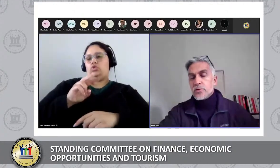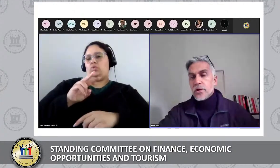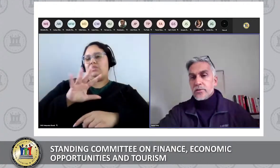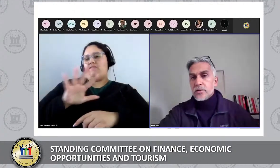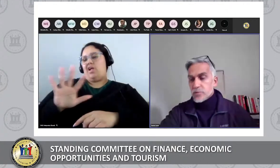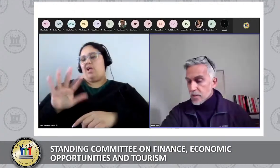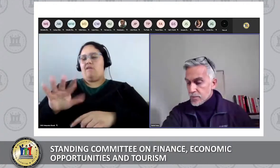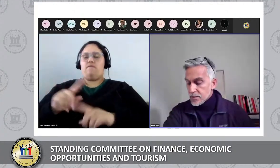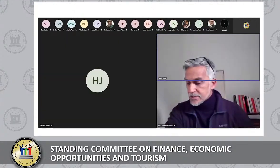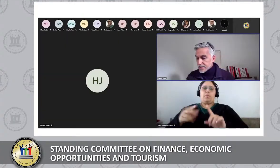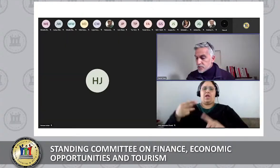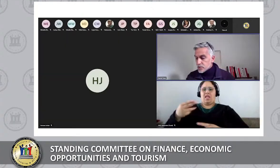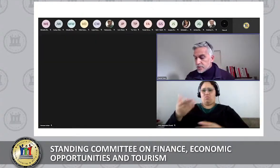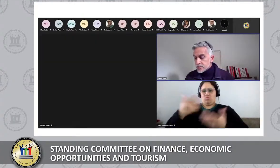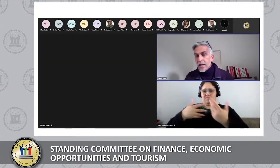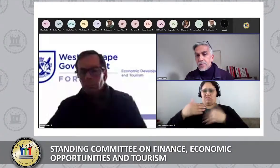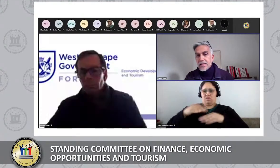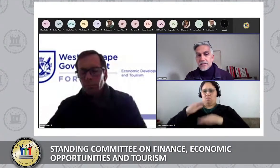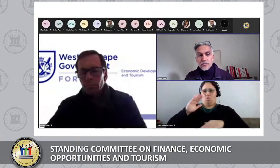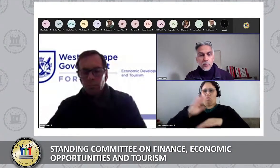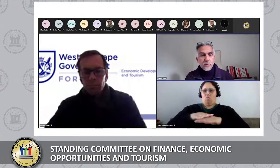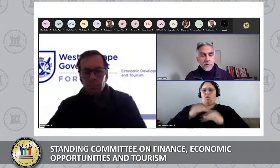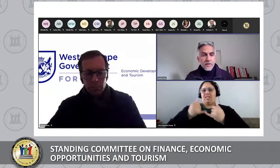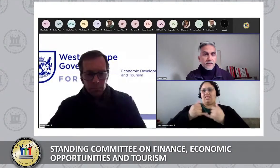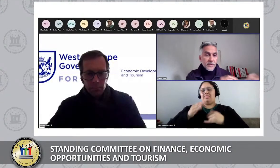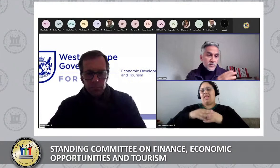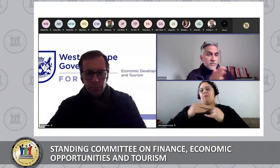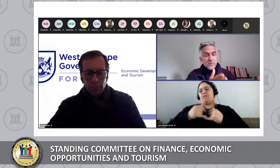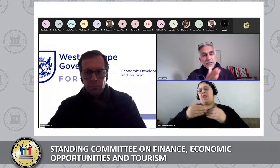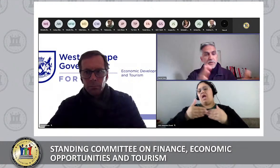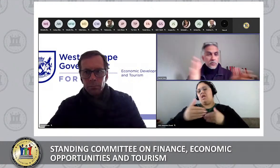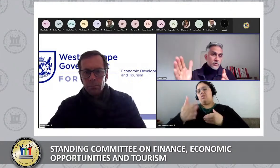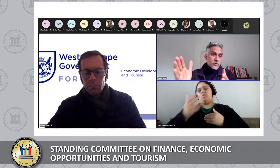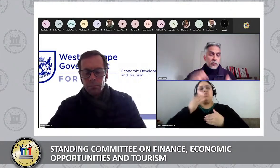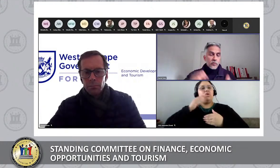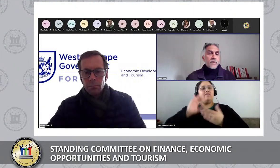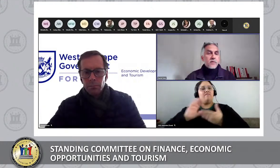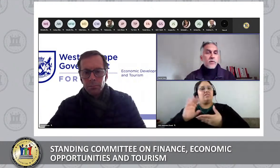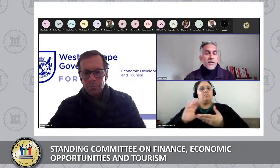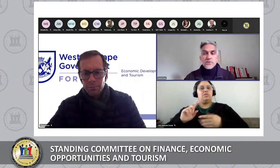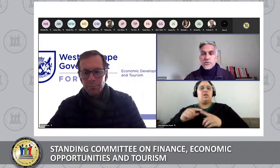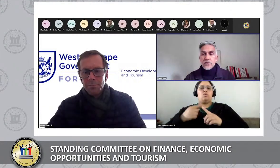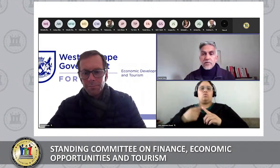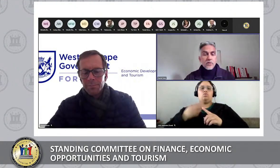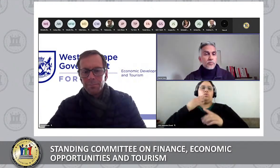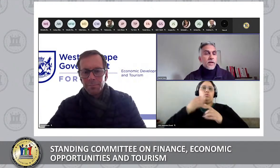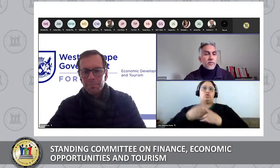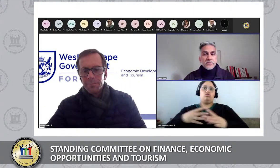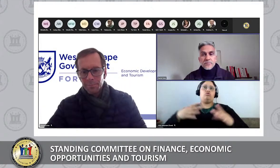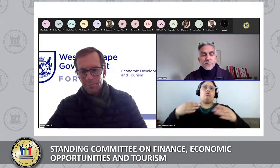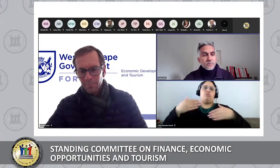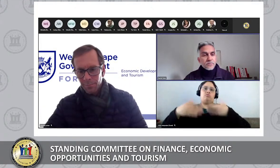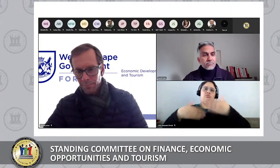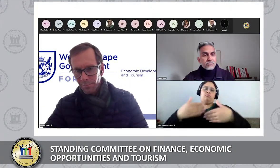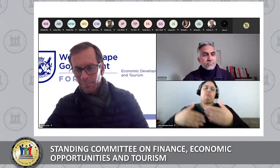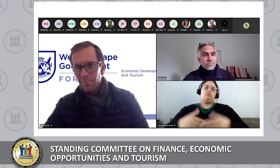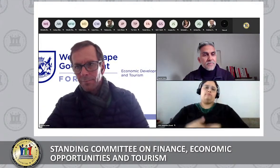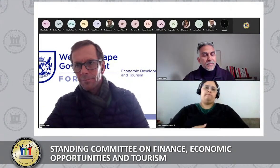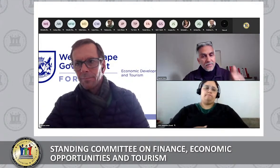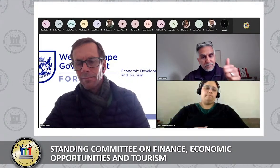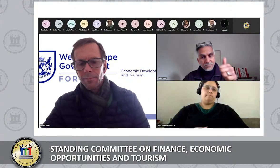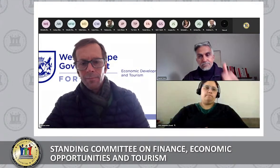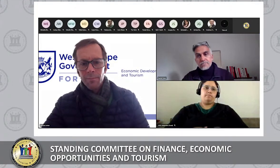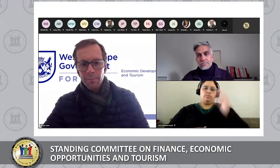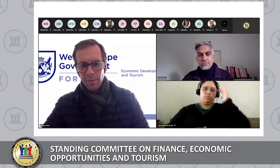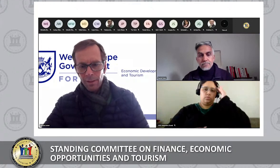Herman, would you like to give some sense of the timelines for investments, but then also for when we actually start having an offtake of it?